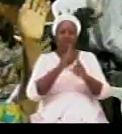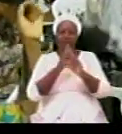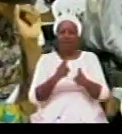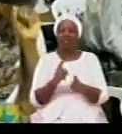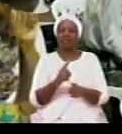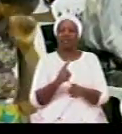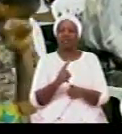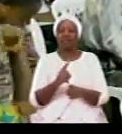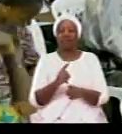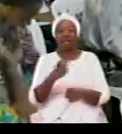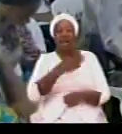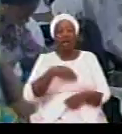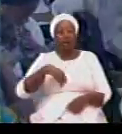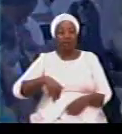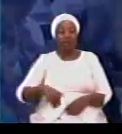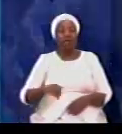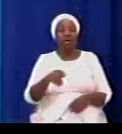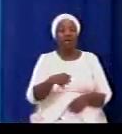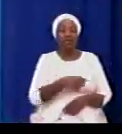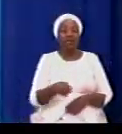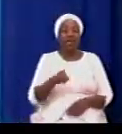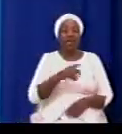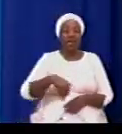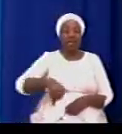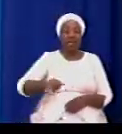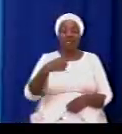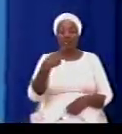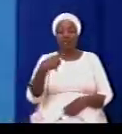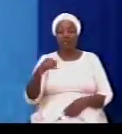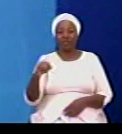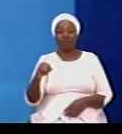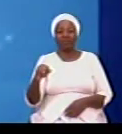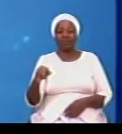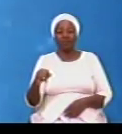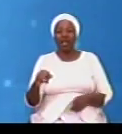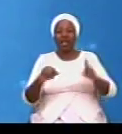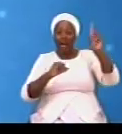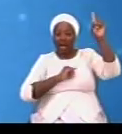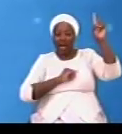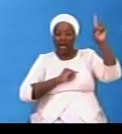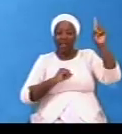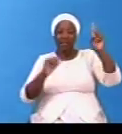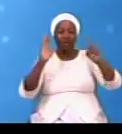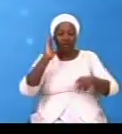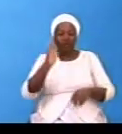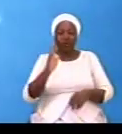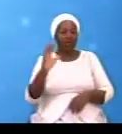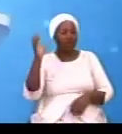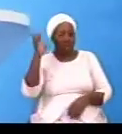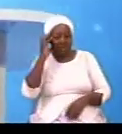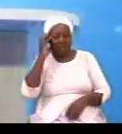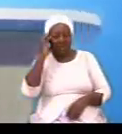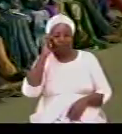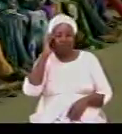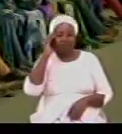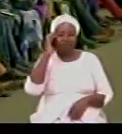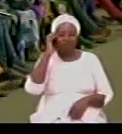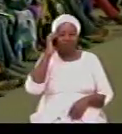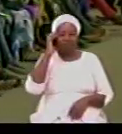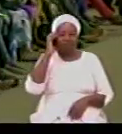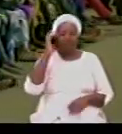yet speaking, I will hear. On this final day, miracle,